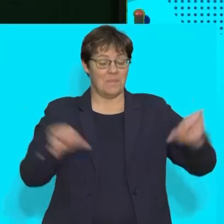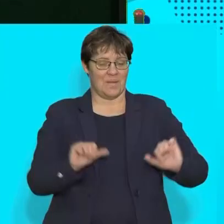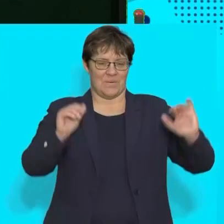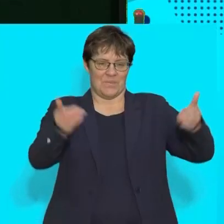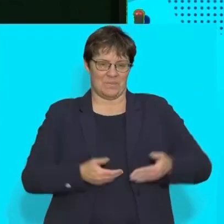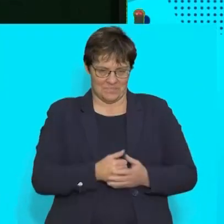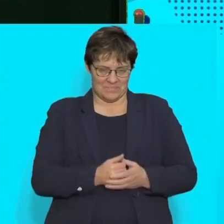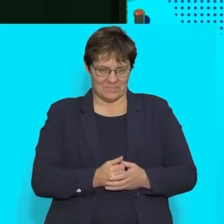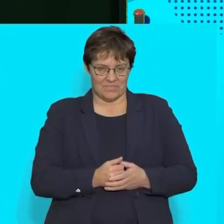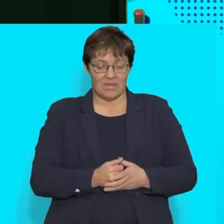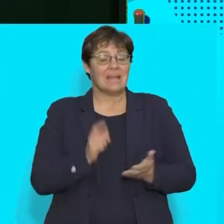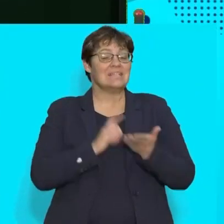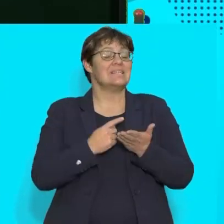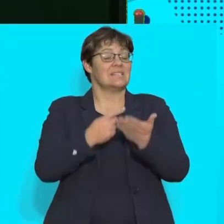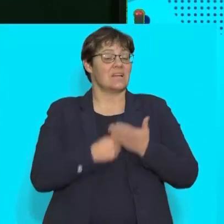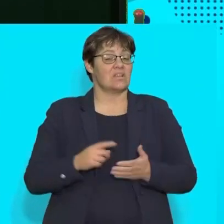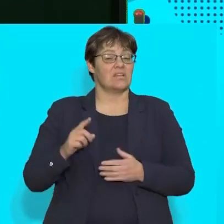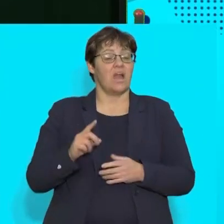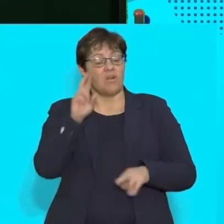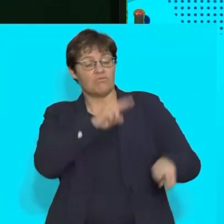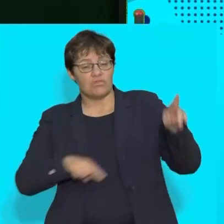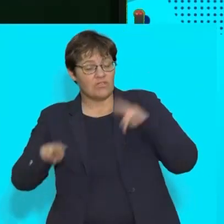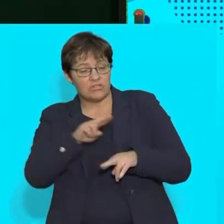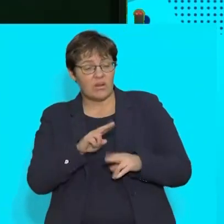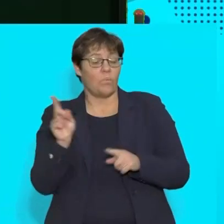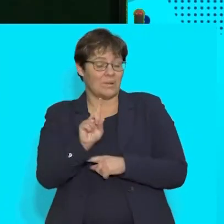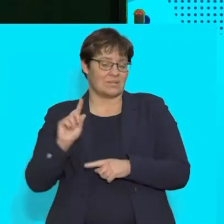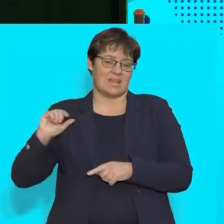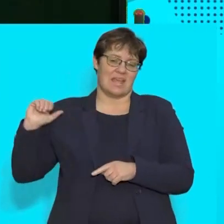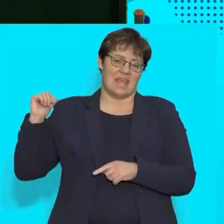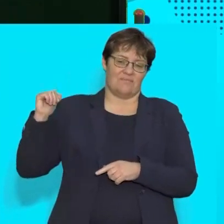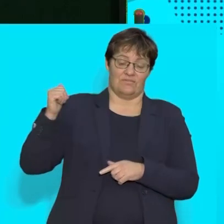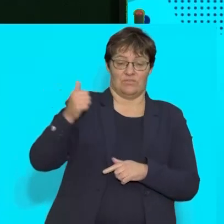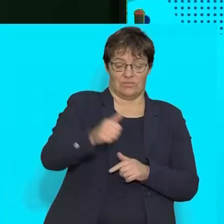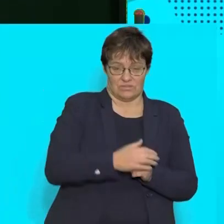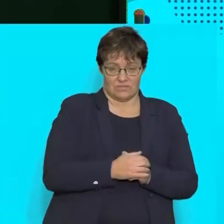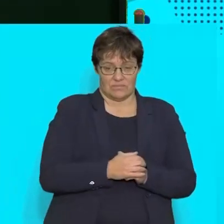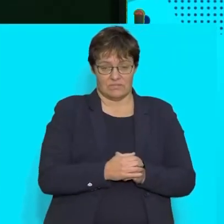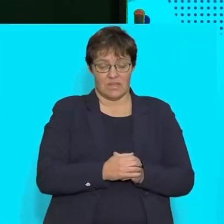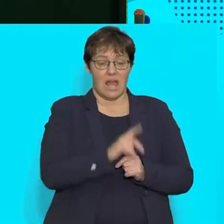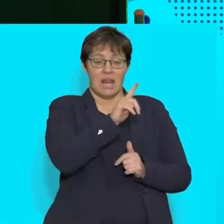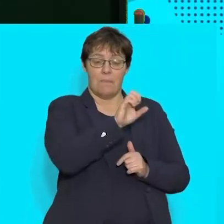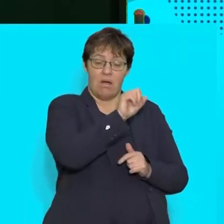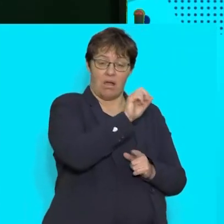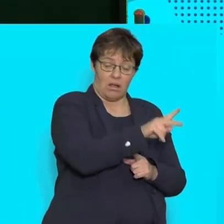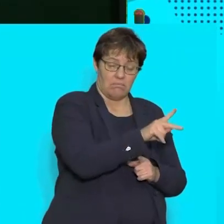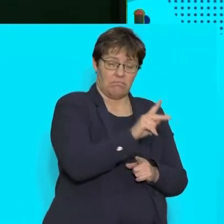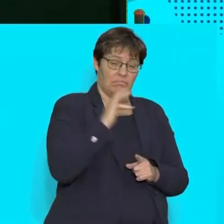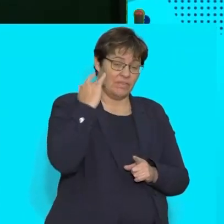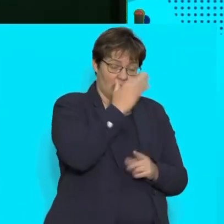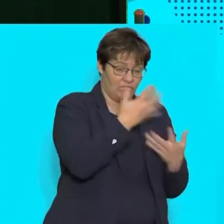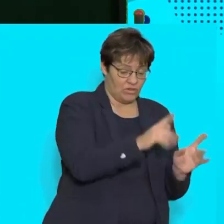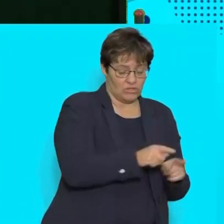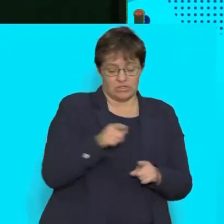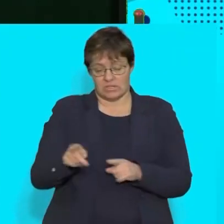Welcome back, guys. Let's wrap up our discussion around revision in evolution. We've just looked at Lamarck's theory, we've